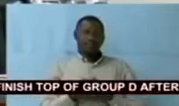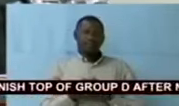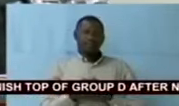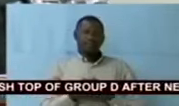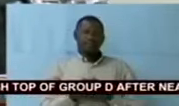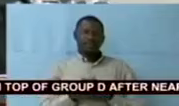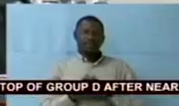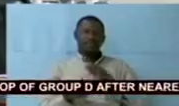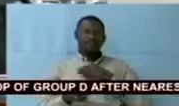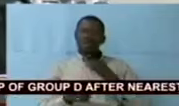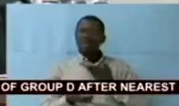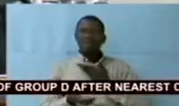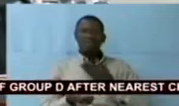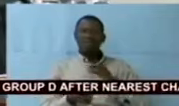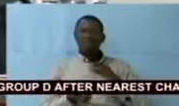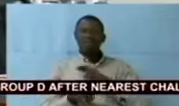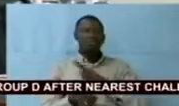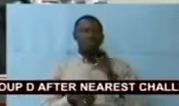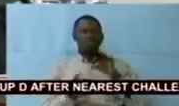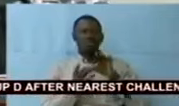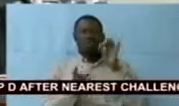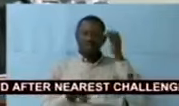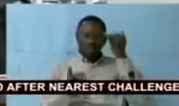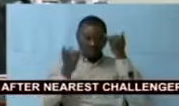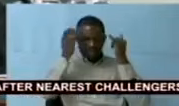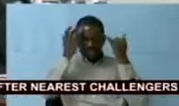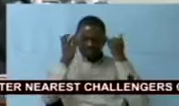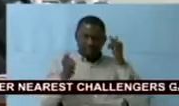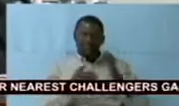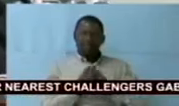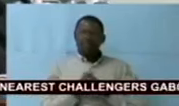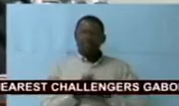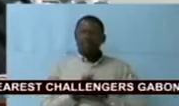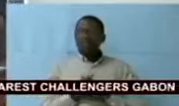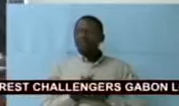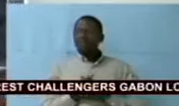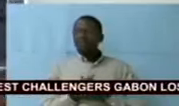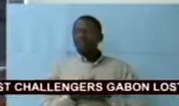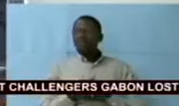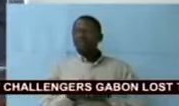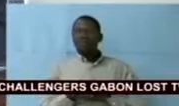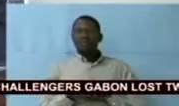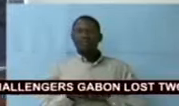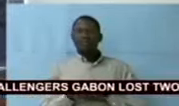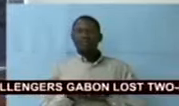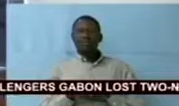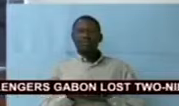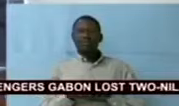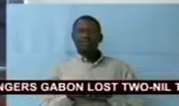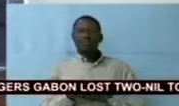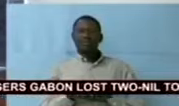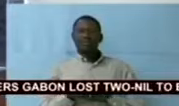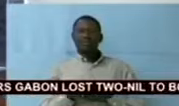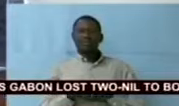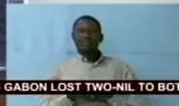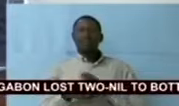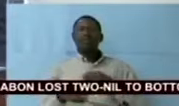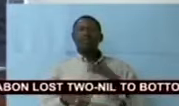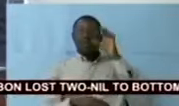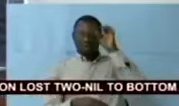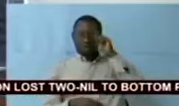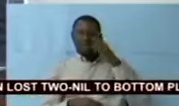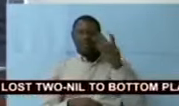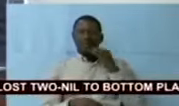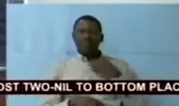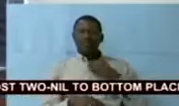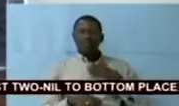But I had no choice. Well, I would understand if the tires had busted.